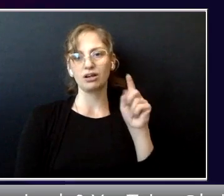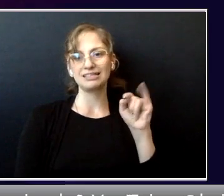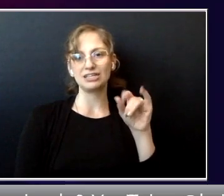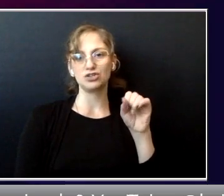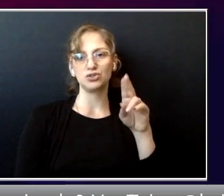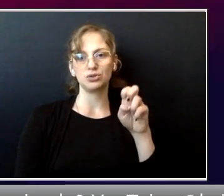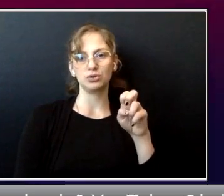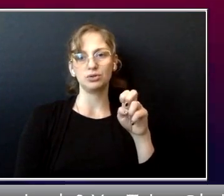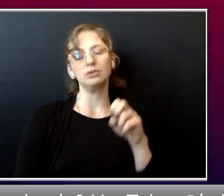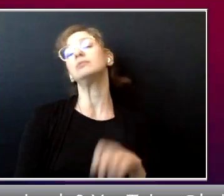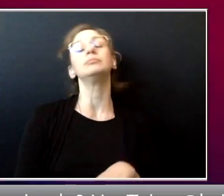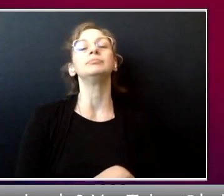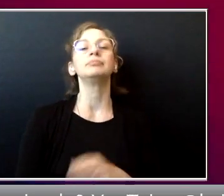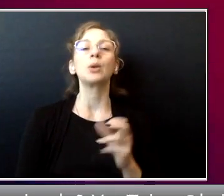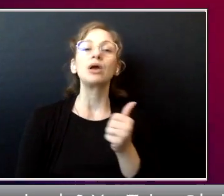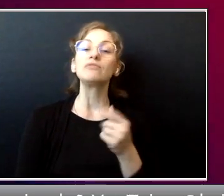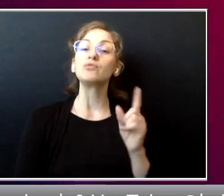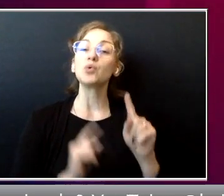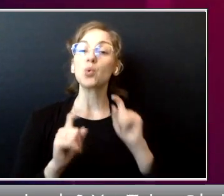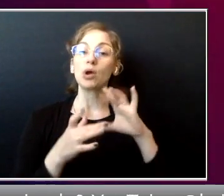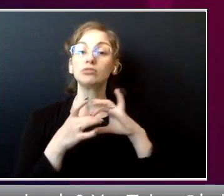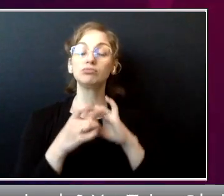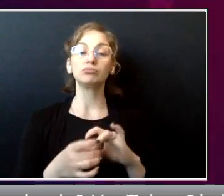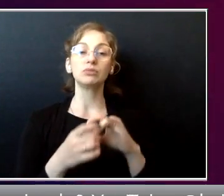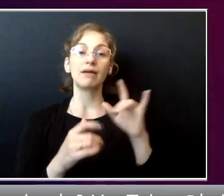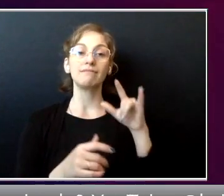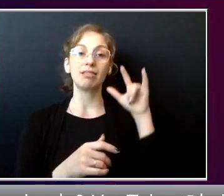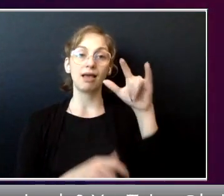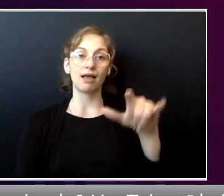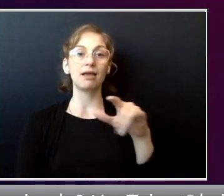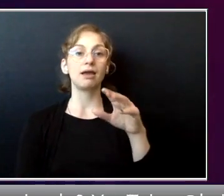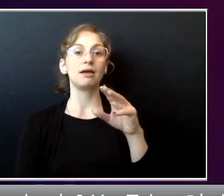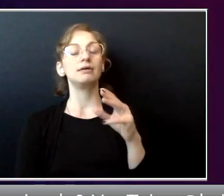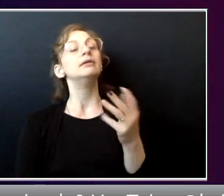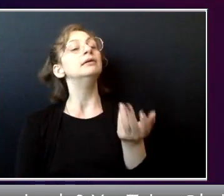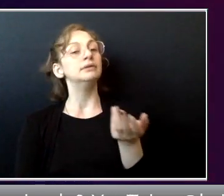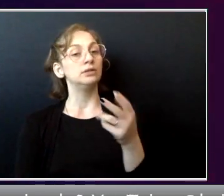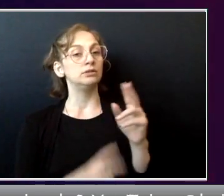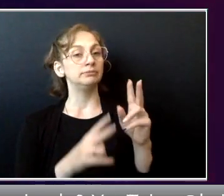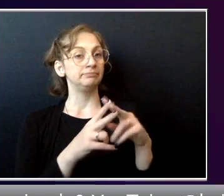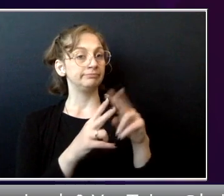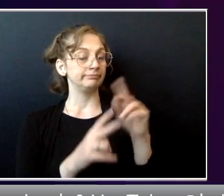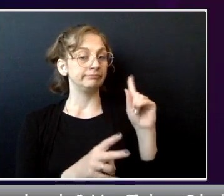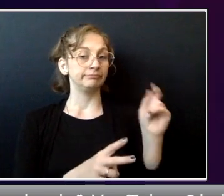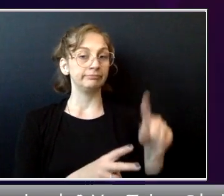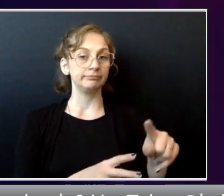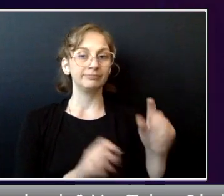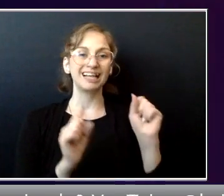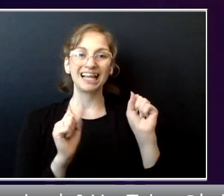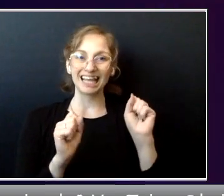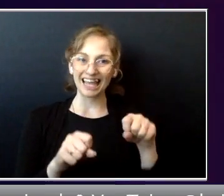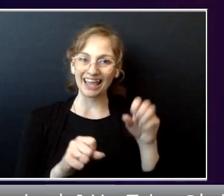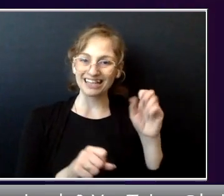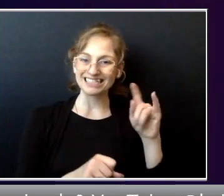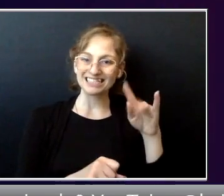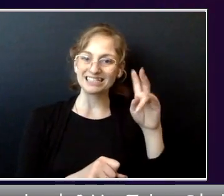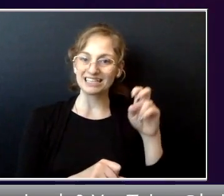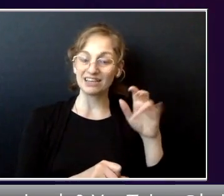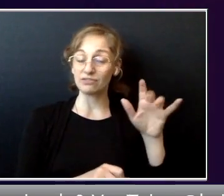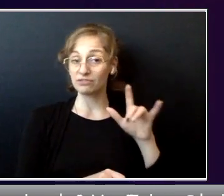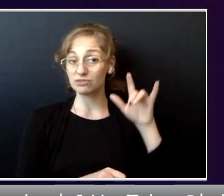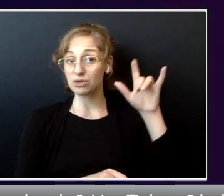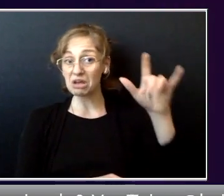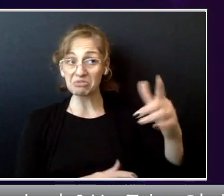flying. Marie and then Marjorie both have questions on if Steve can travel, can he fly? Is flying dangerous for